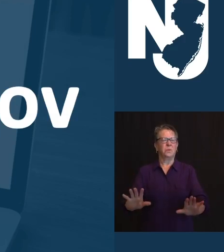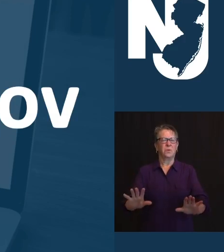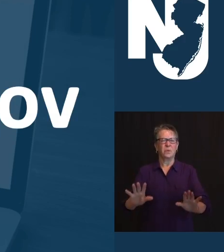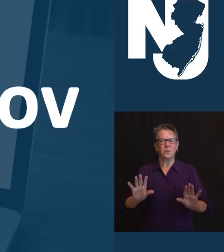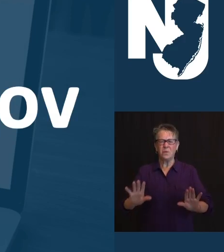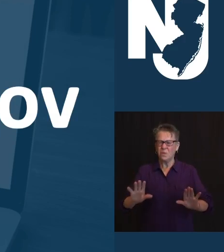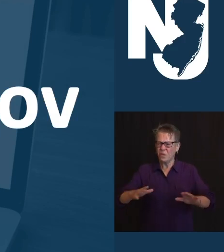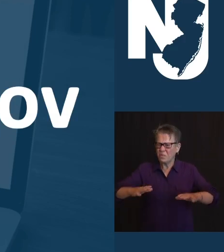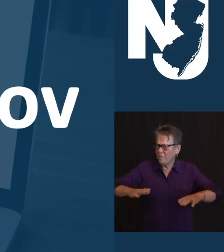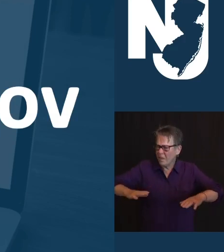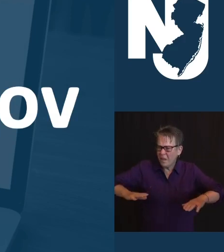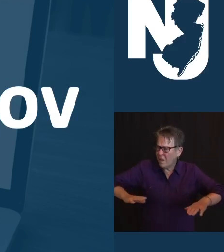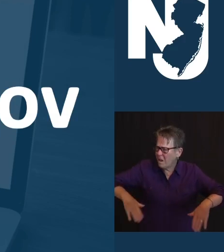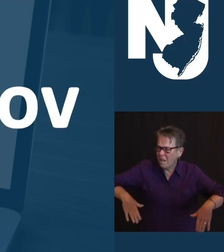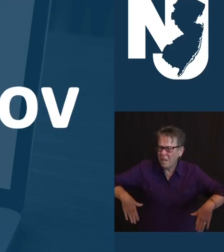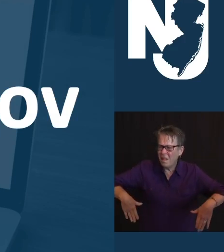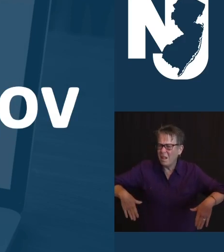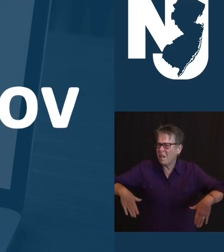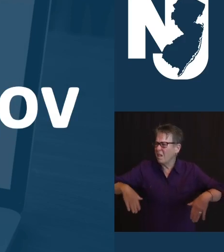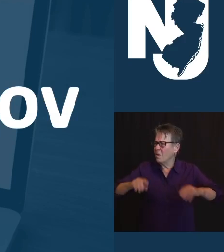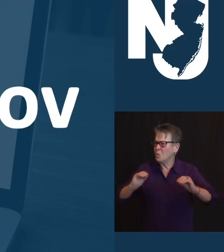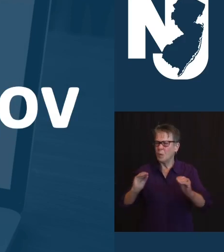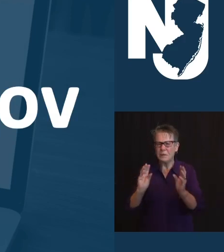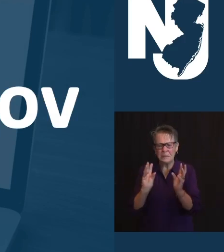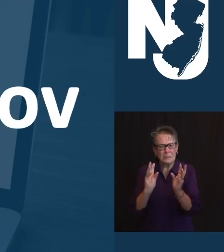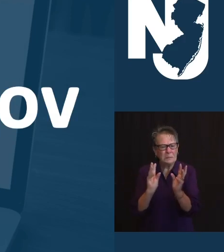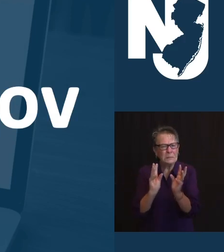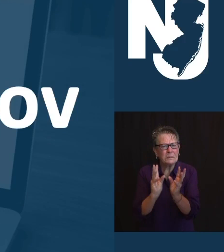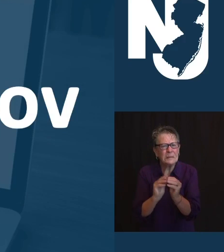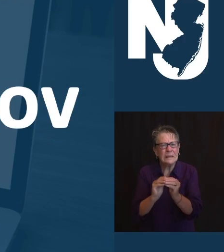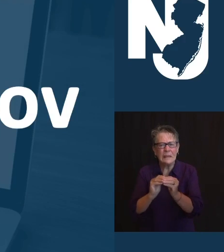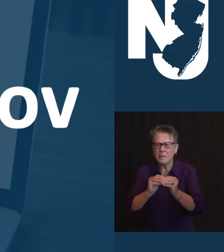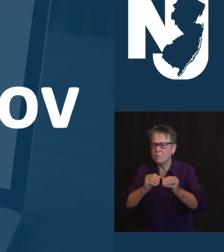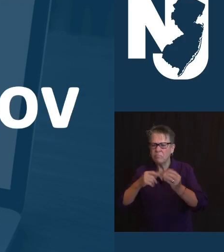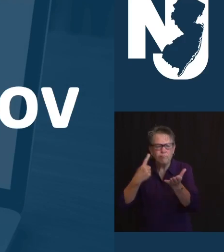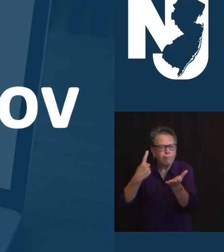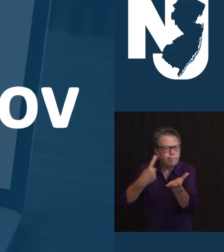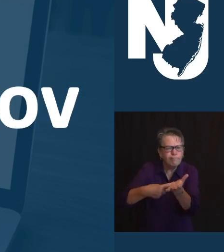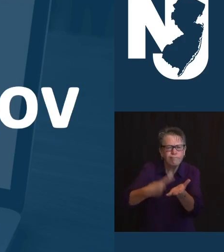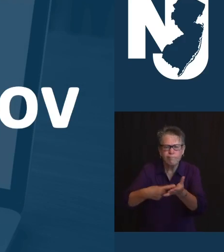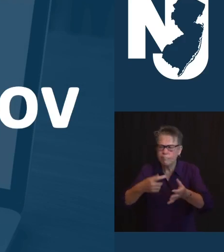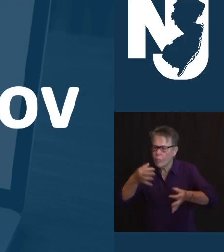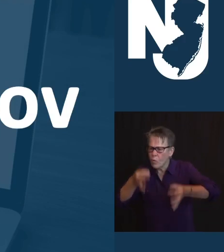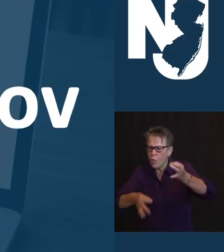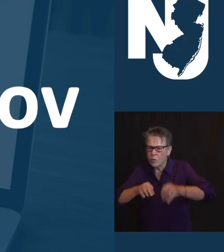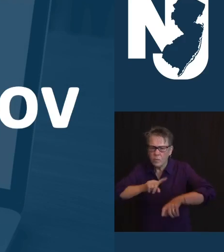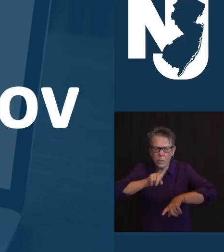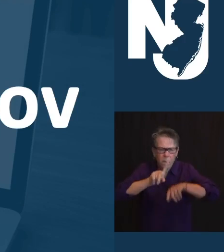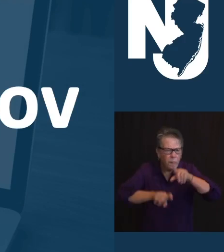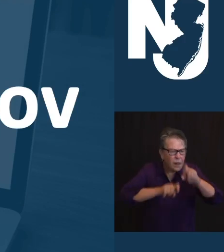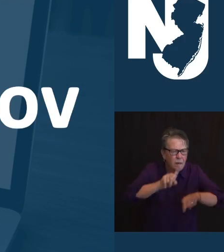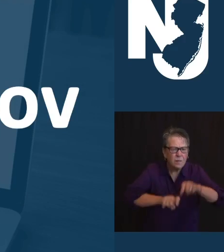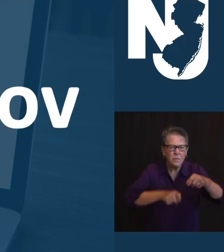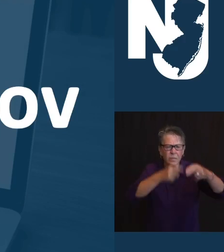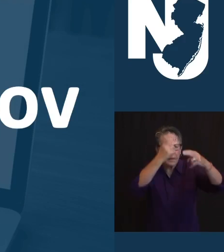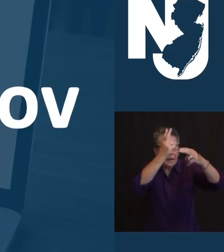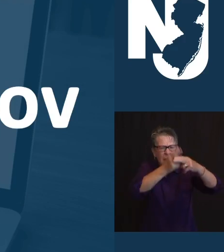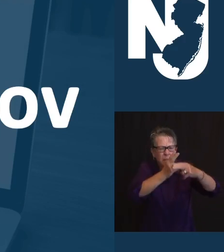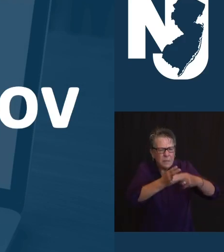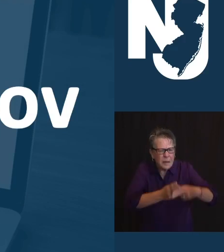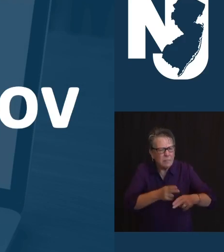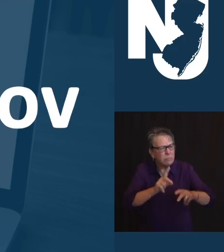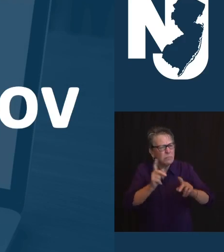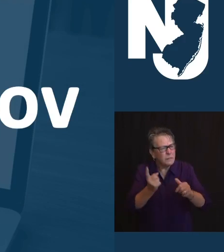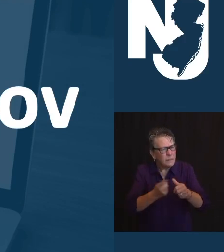nominee whose name was put forward 8 months before an election. Let the people decide, they screamed